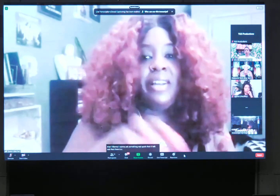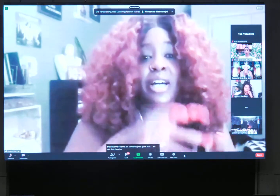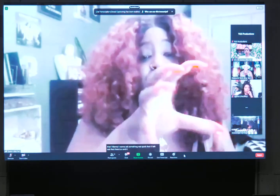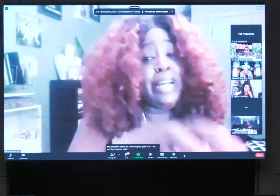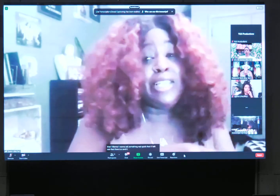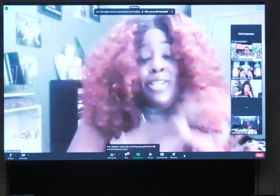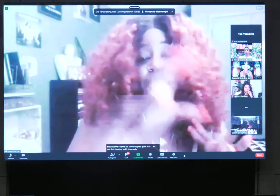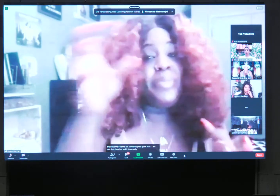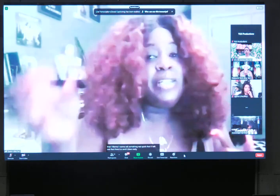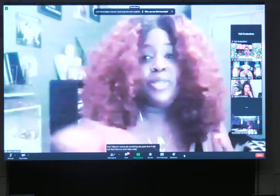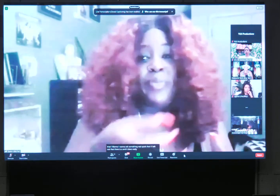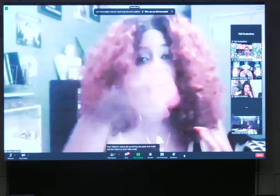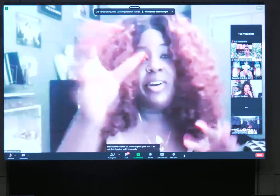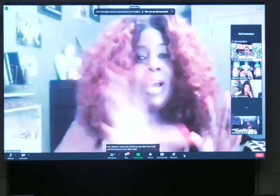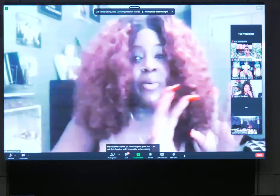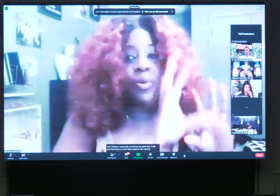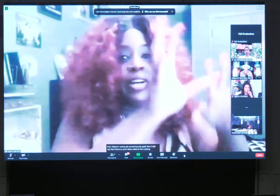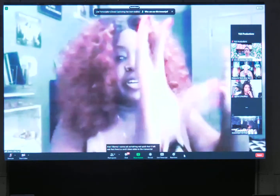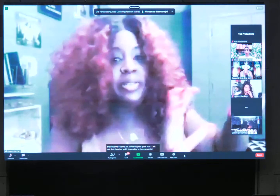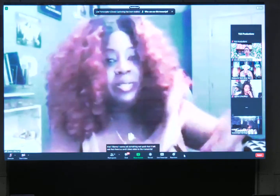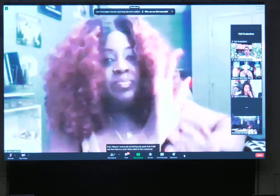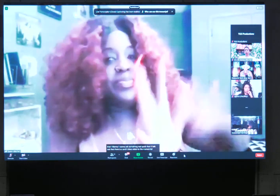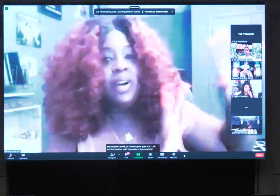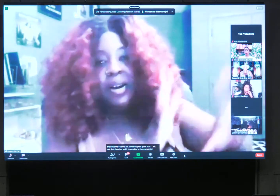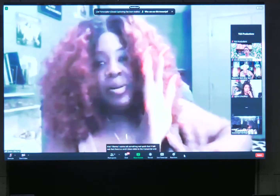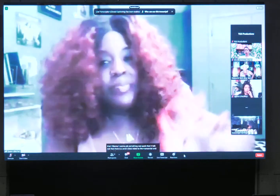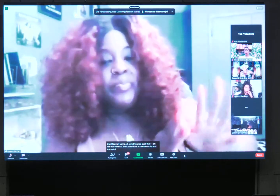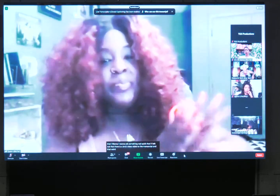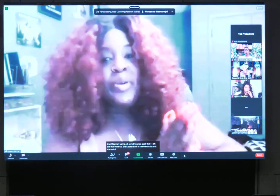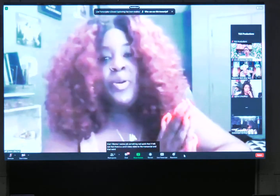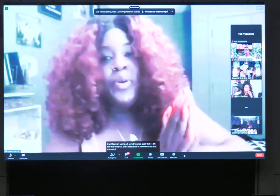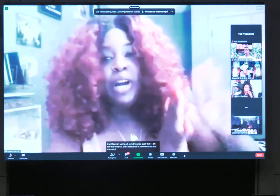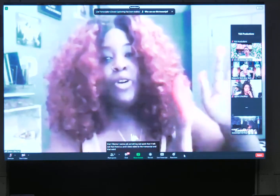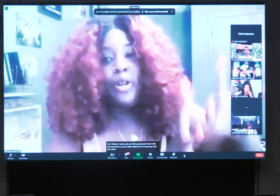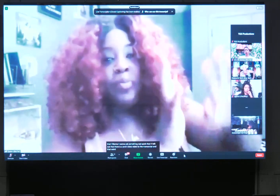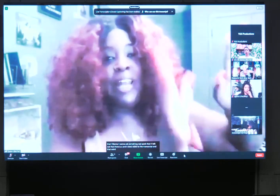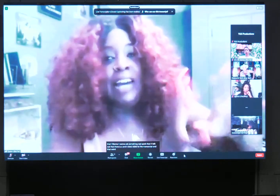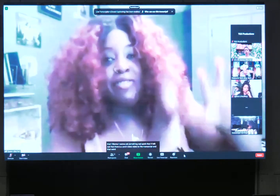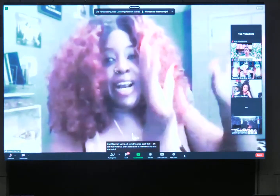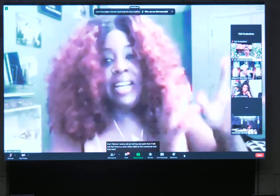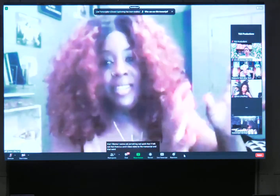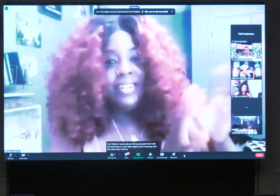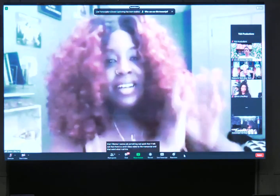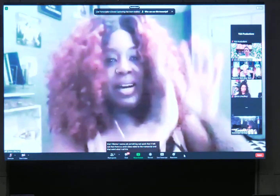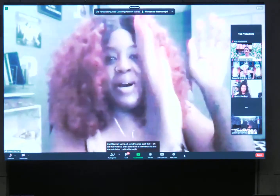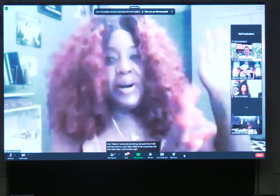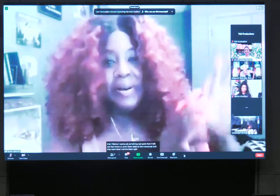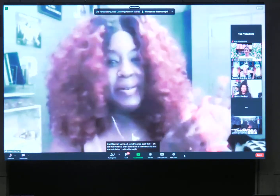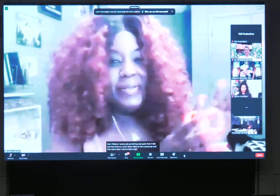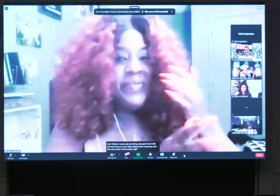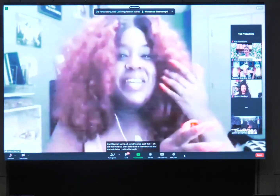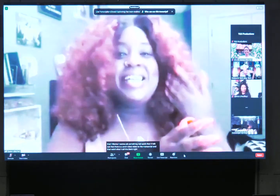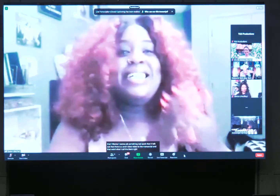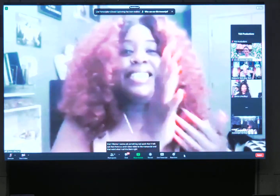it does relate to the manosphere and that weird what I call the Black right